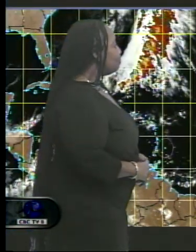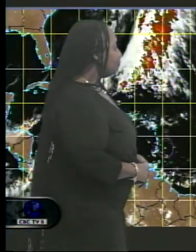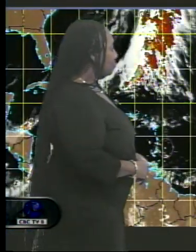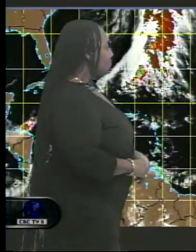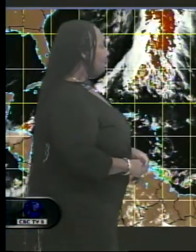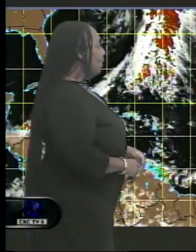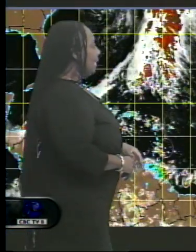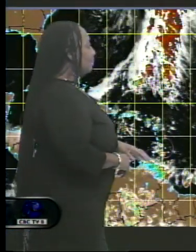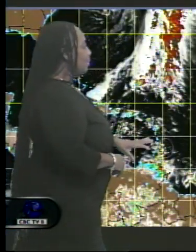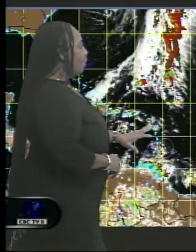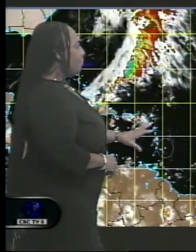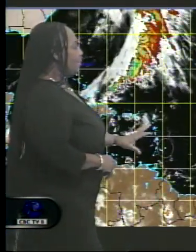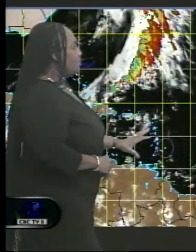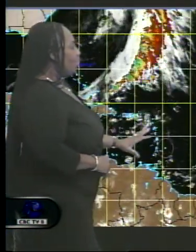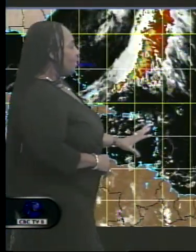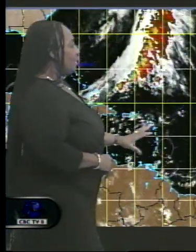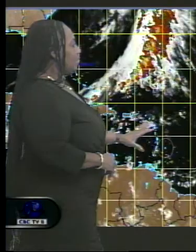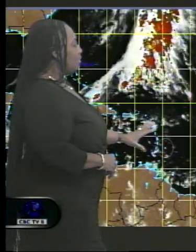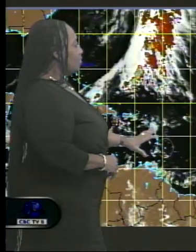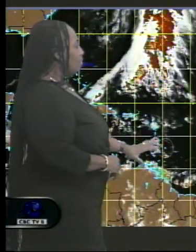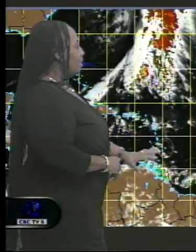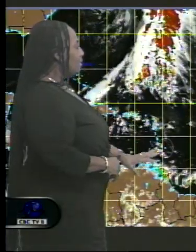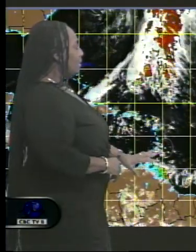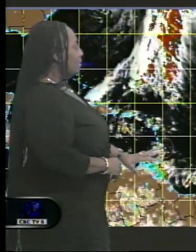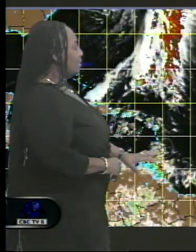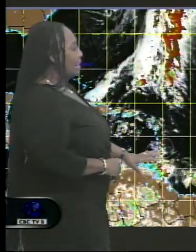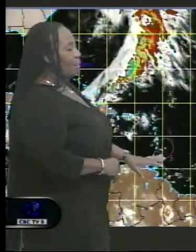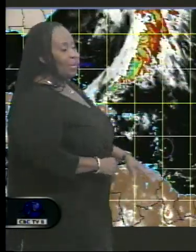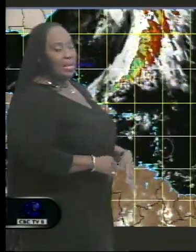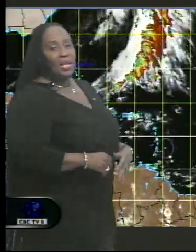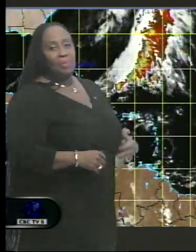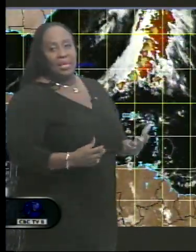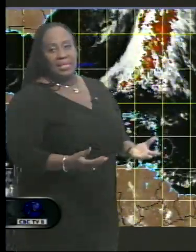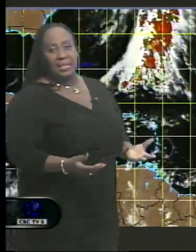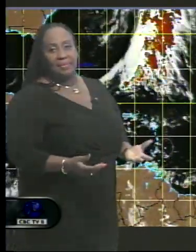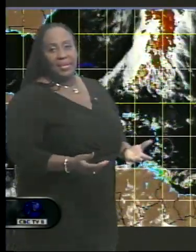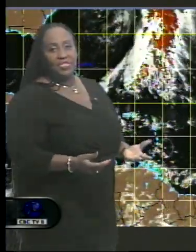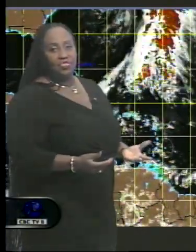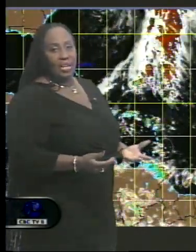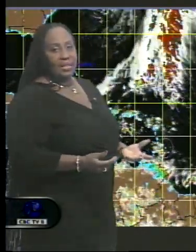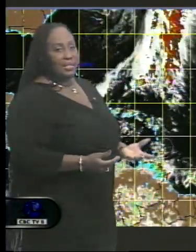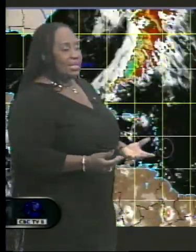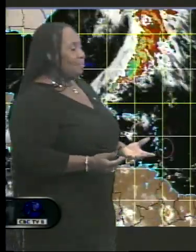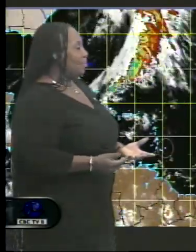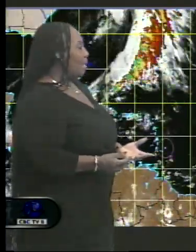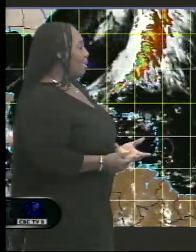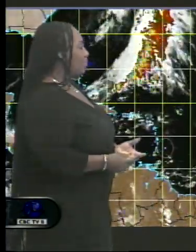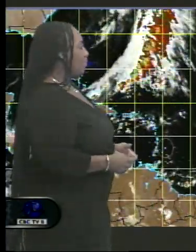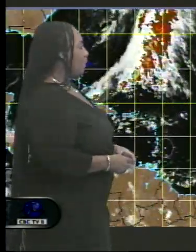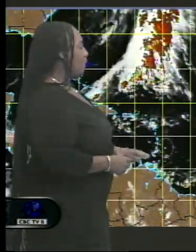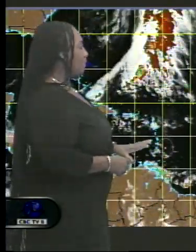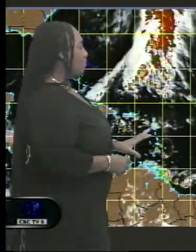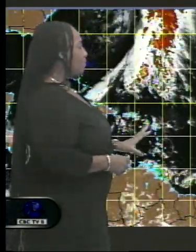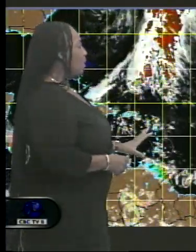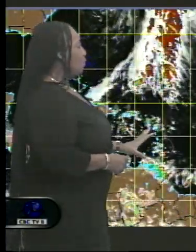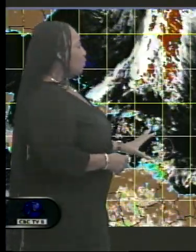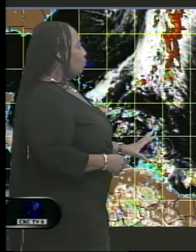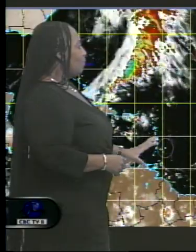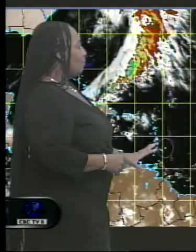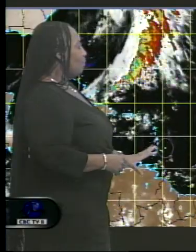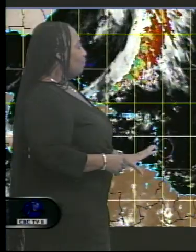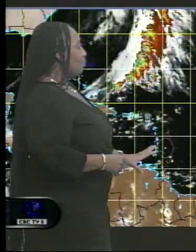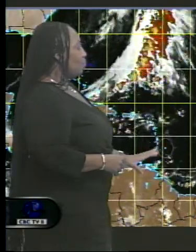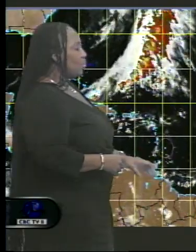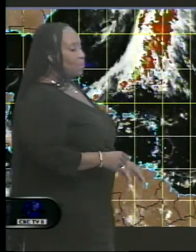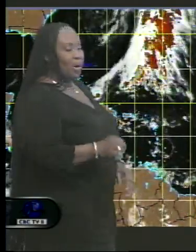system. It's been dominating weather conditions across the Eastern Caribbean, maintaining very dry and stable atmospheric conditions, so it